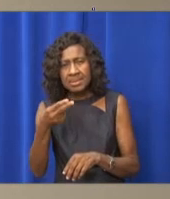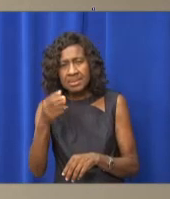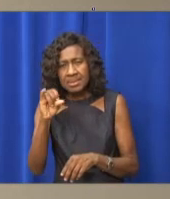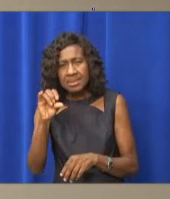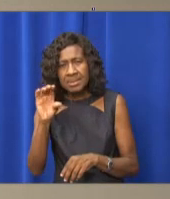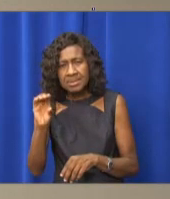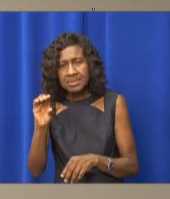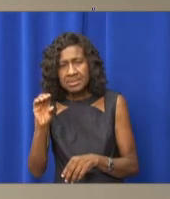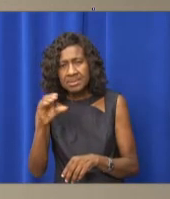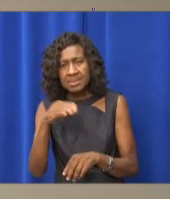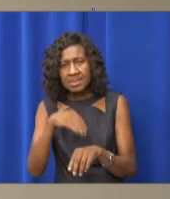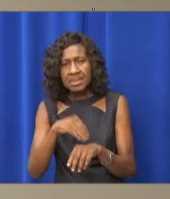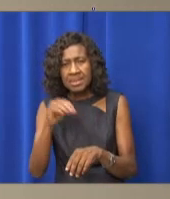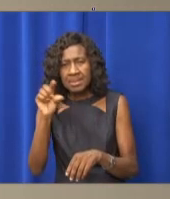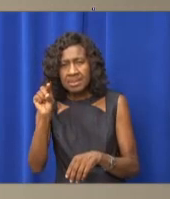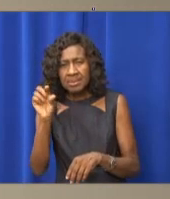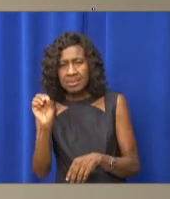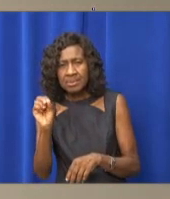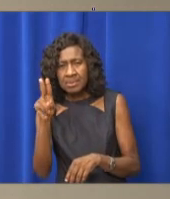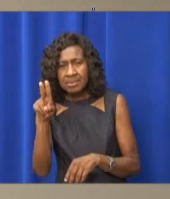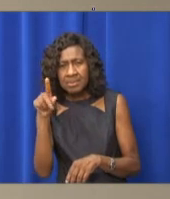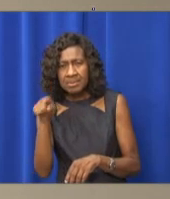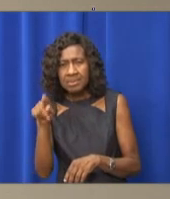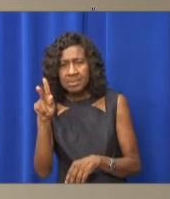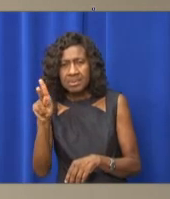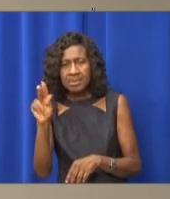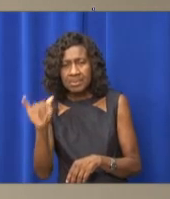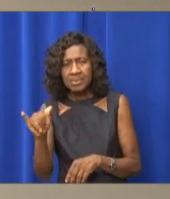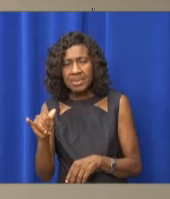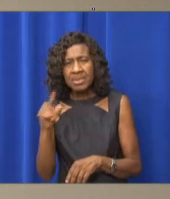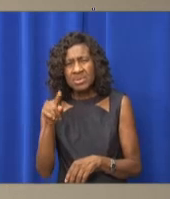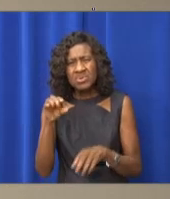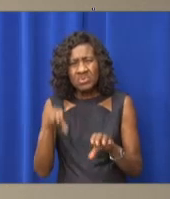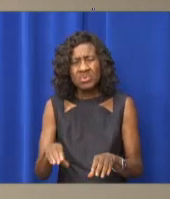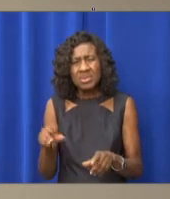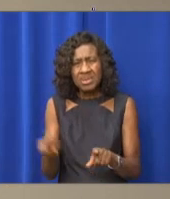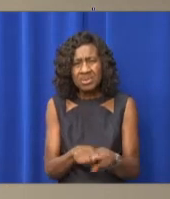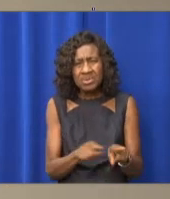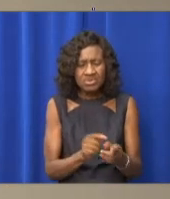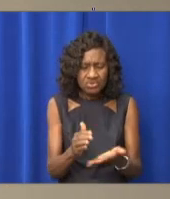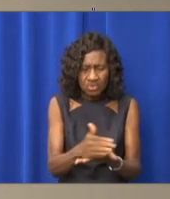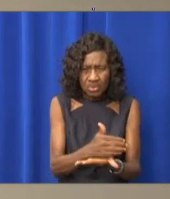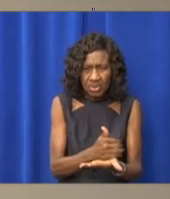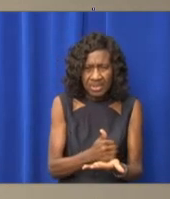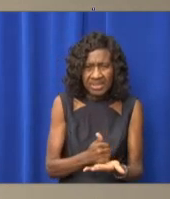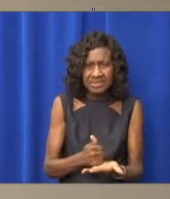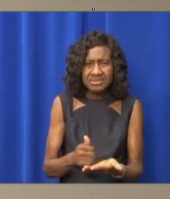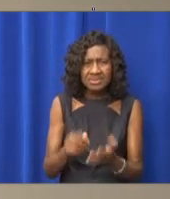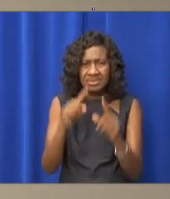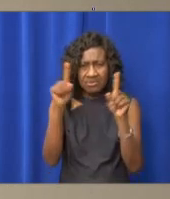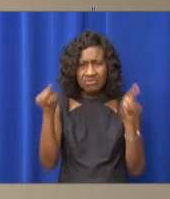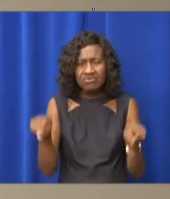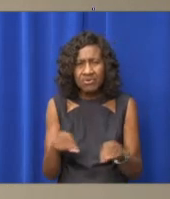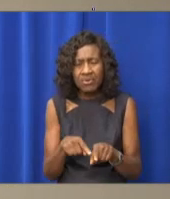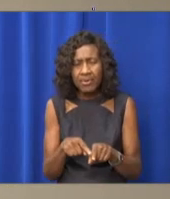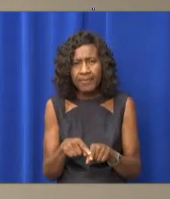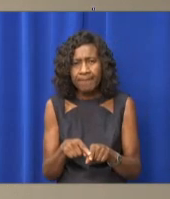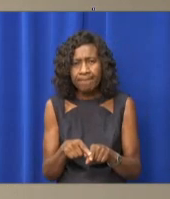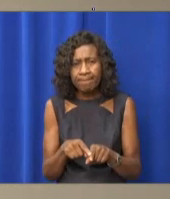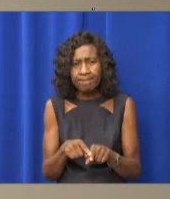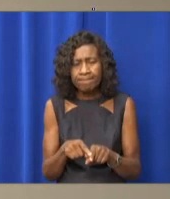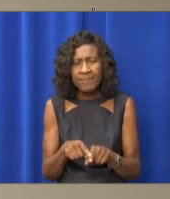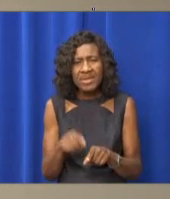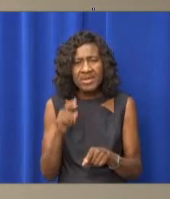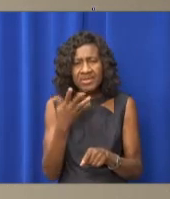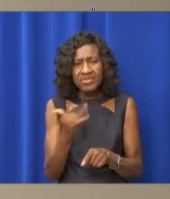hic@gov.ky. Additional locations for collection of the forms will be announced shortly as well. Persons who may